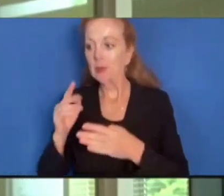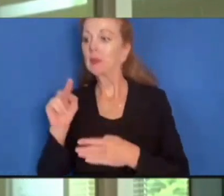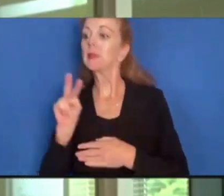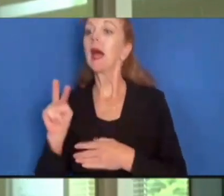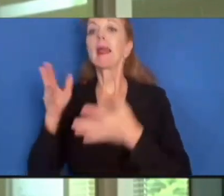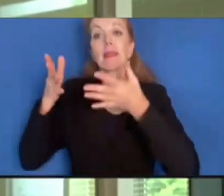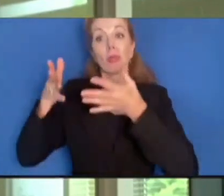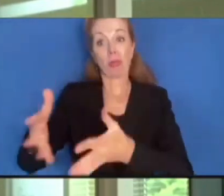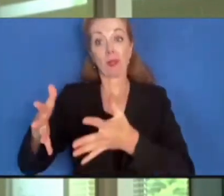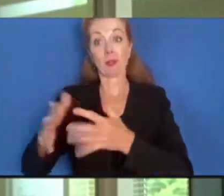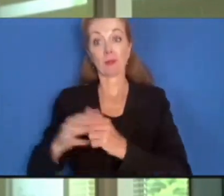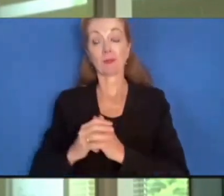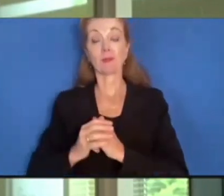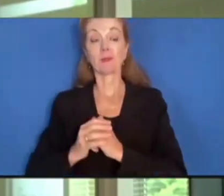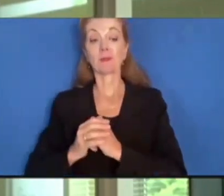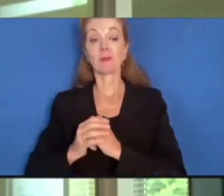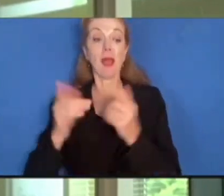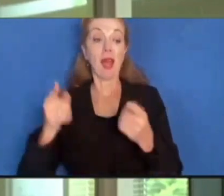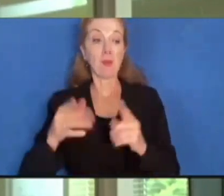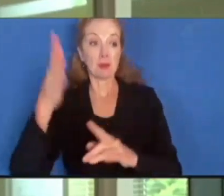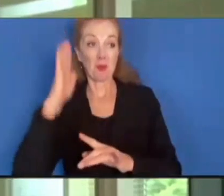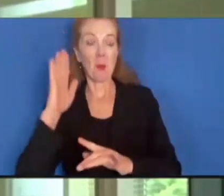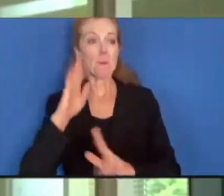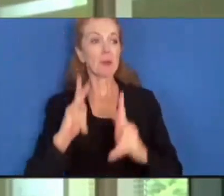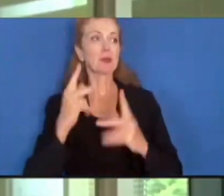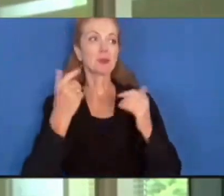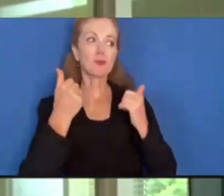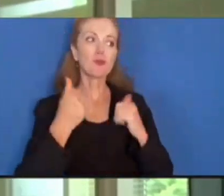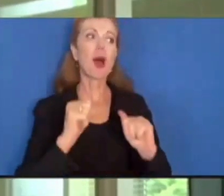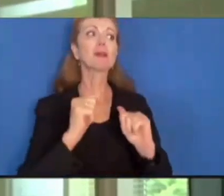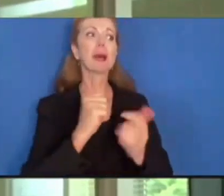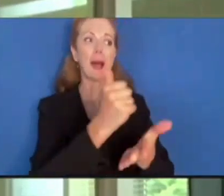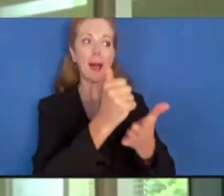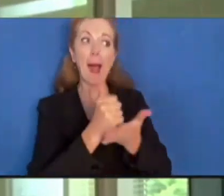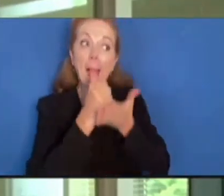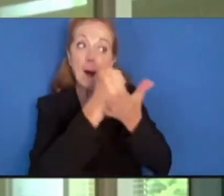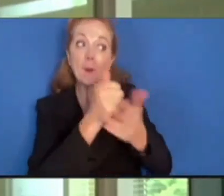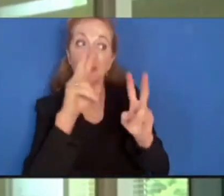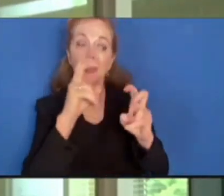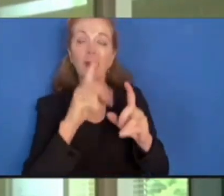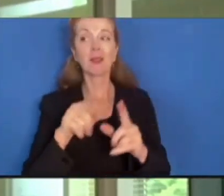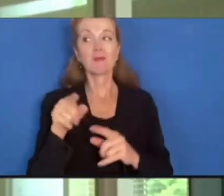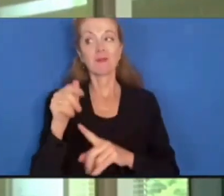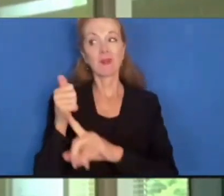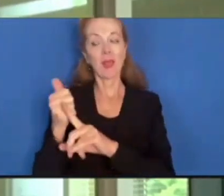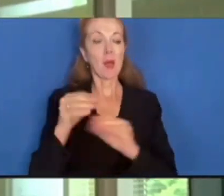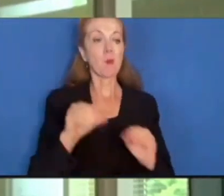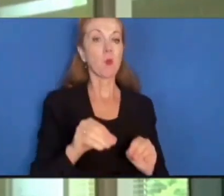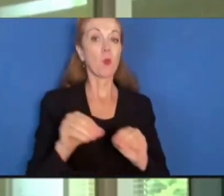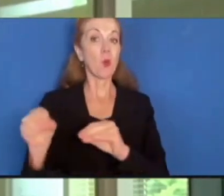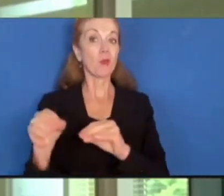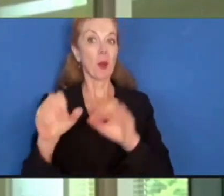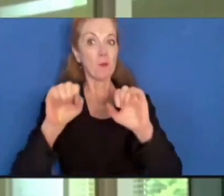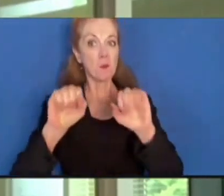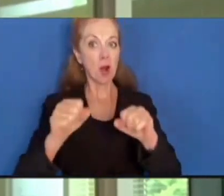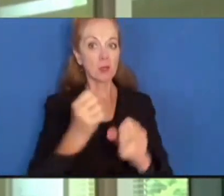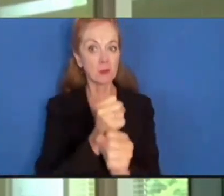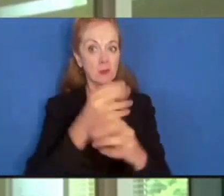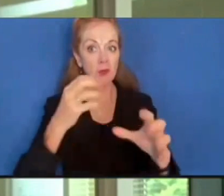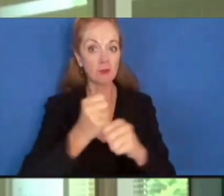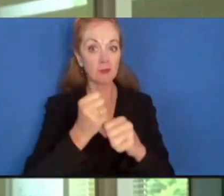tried to help us out, and with good intentions, they have moved devices or potential explosive items to areas